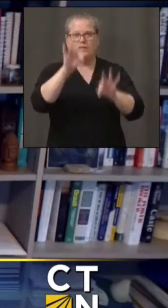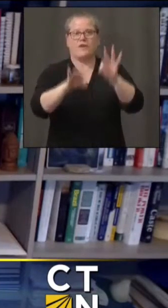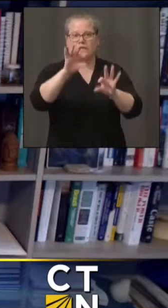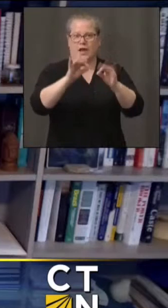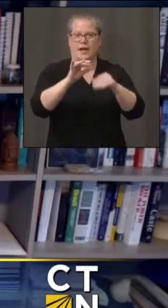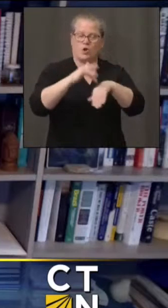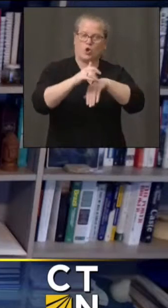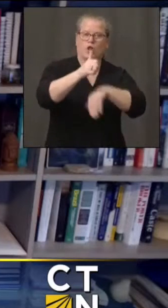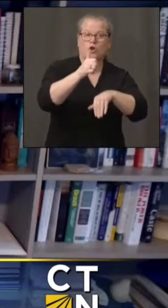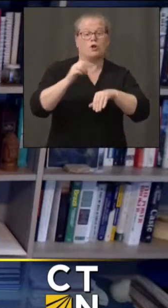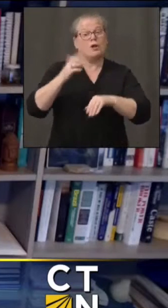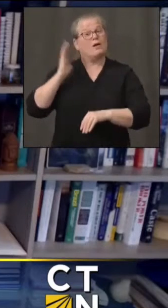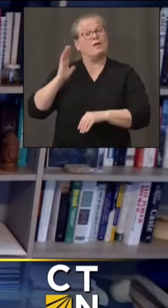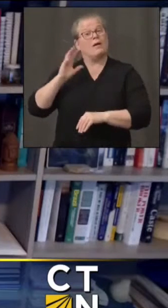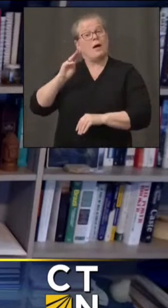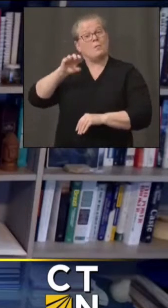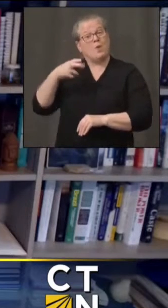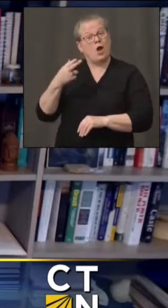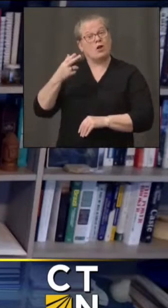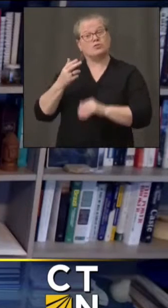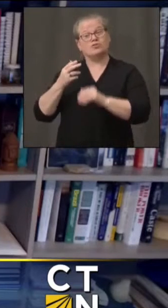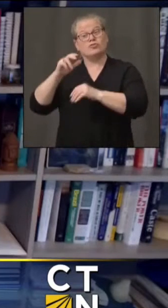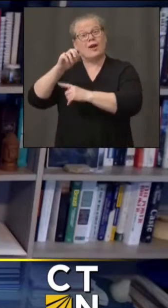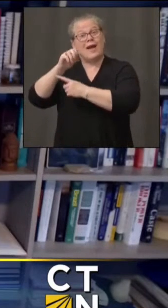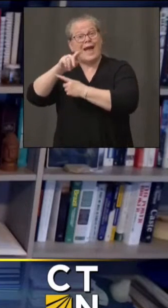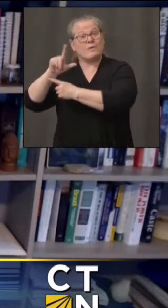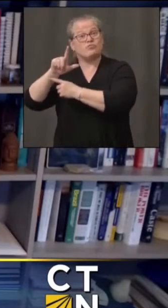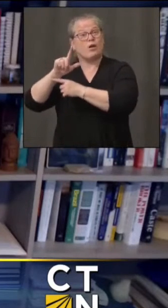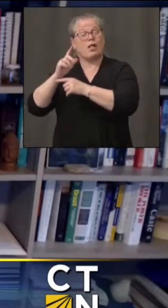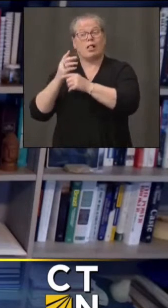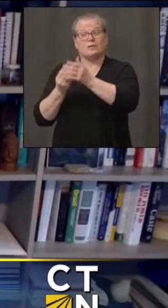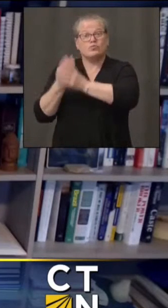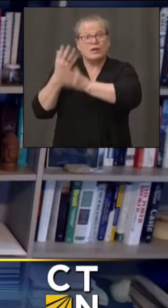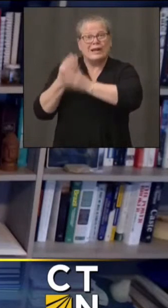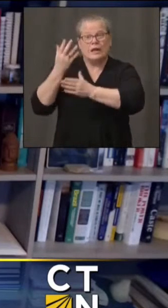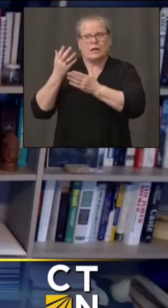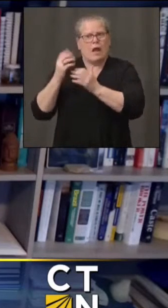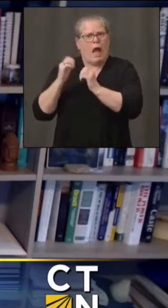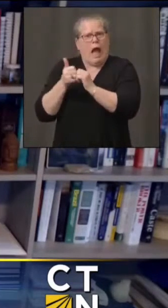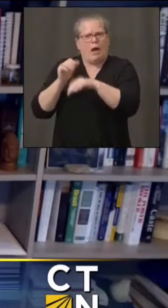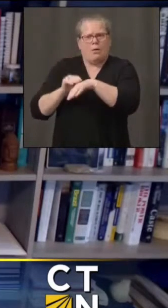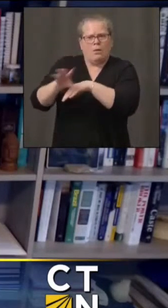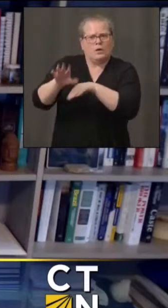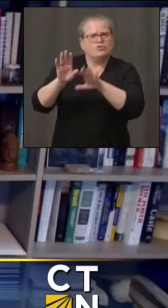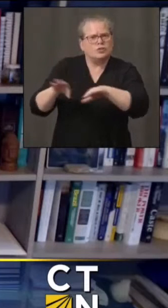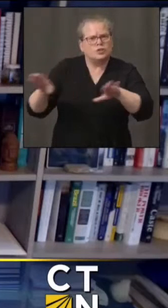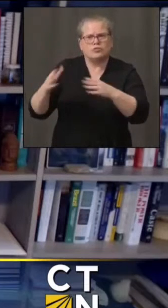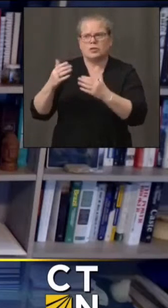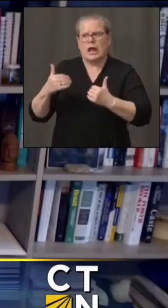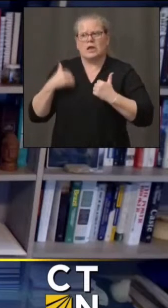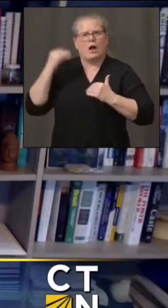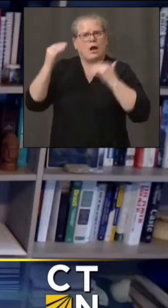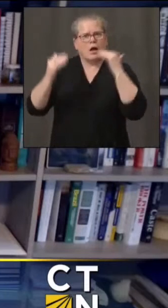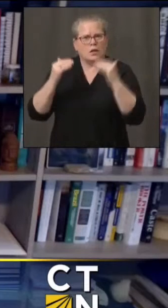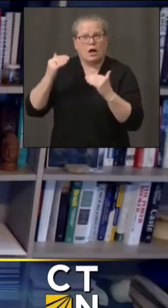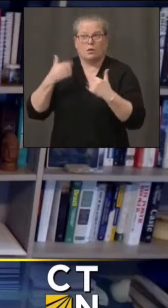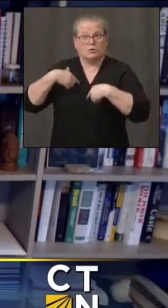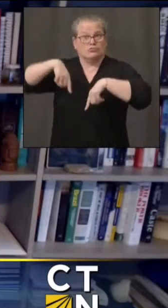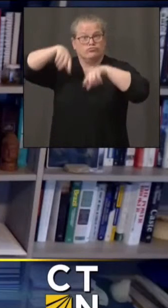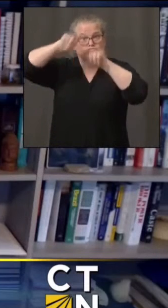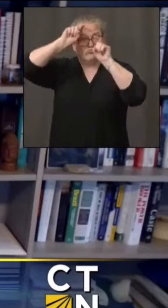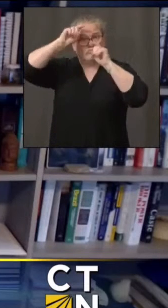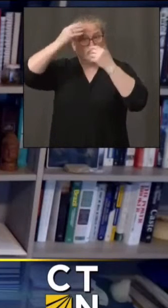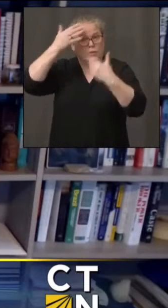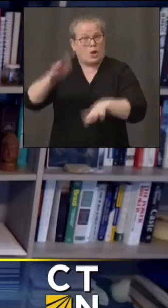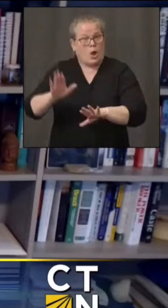know what this disease would do for children. We know children and young adults. We know now that